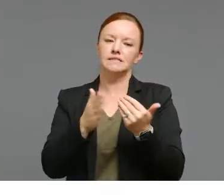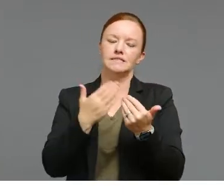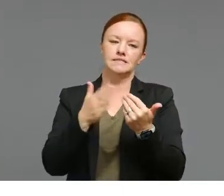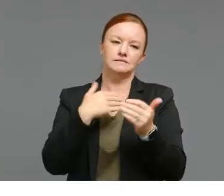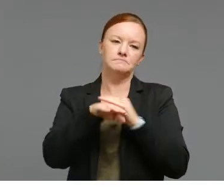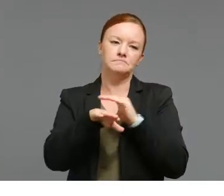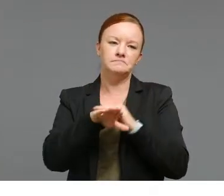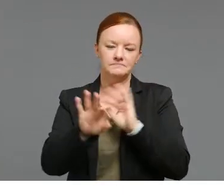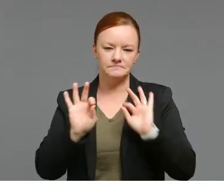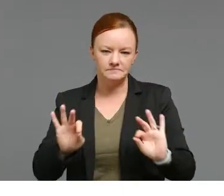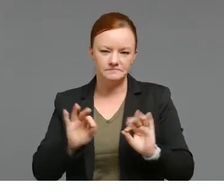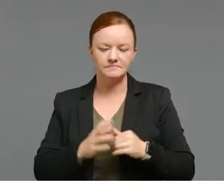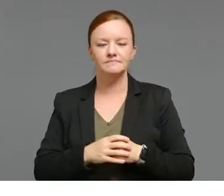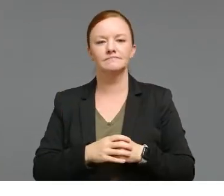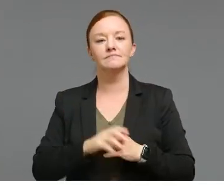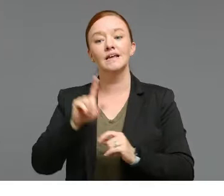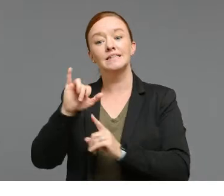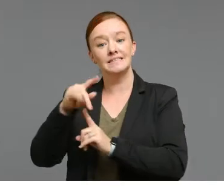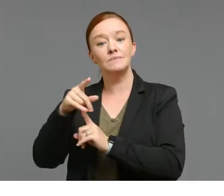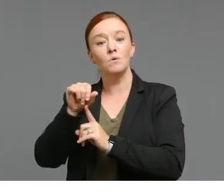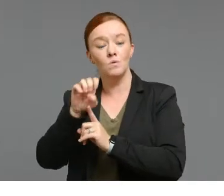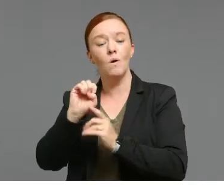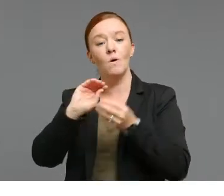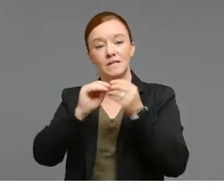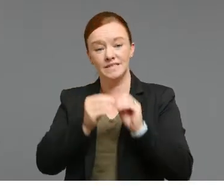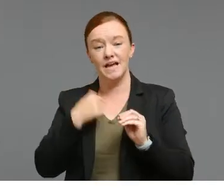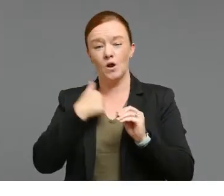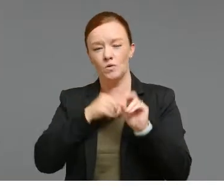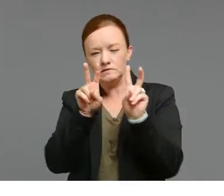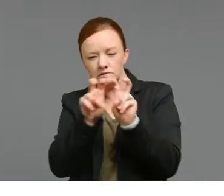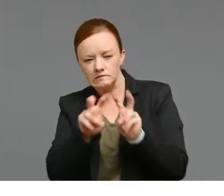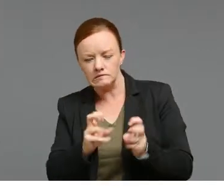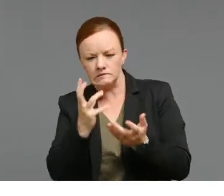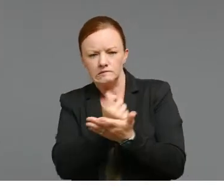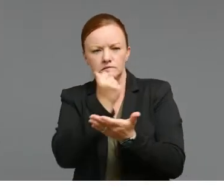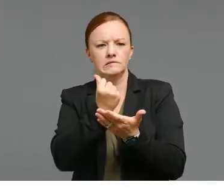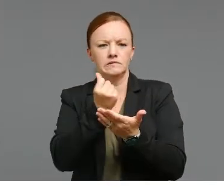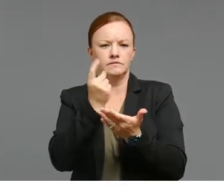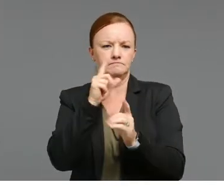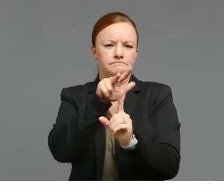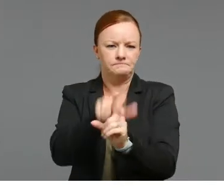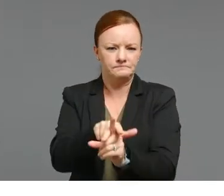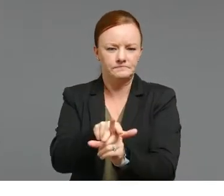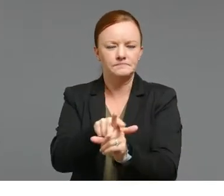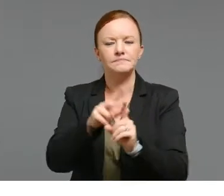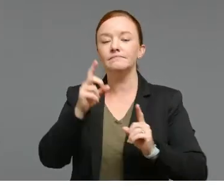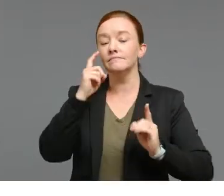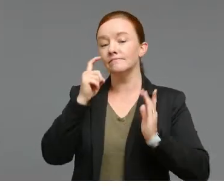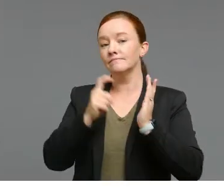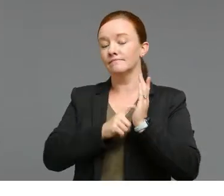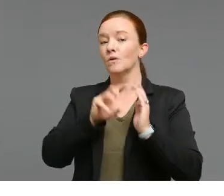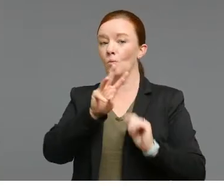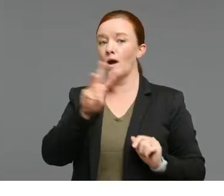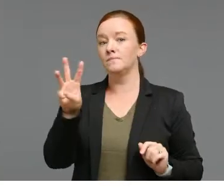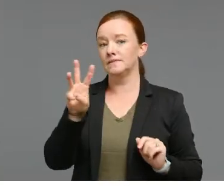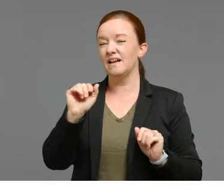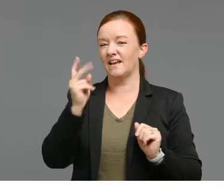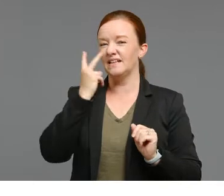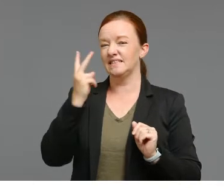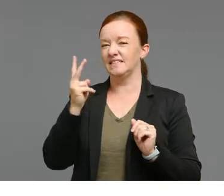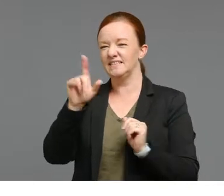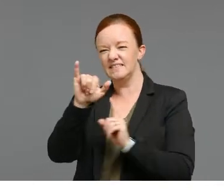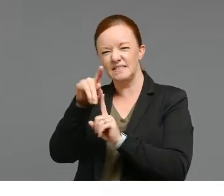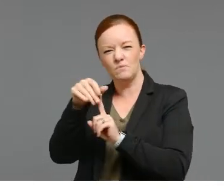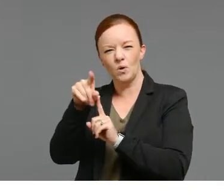We are using some of that zip code data, and you can see that on our website to look at our